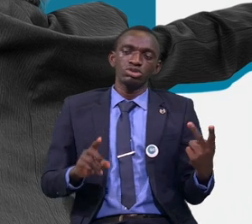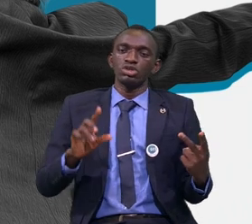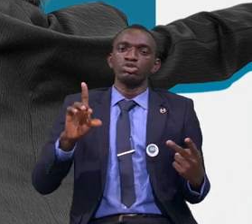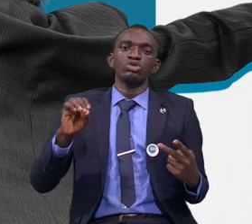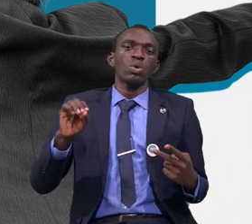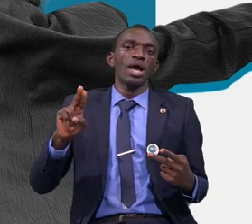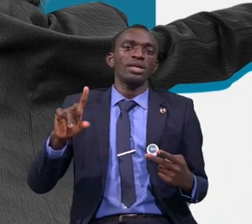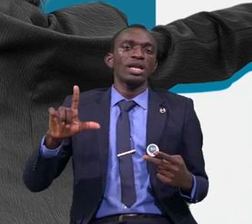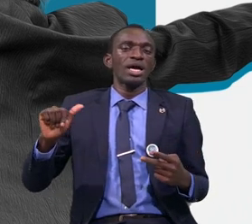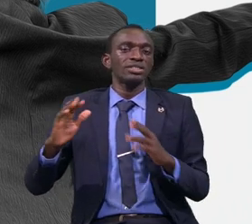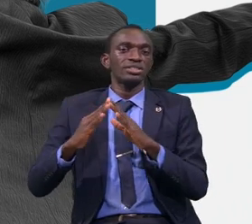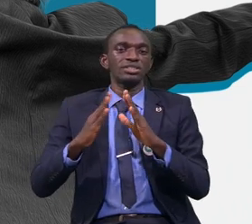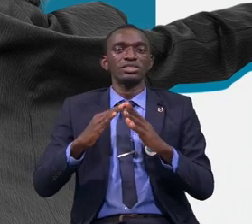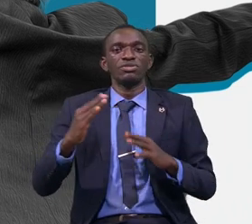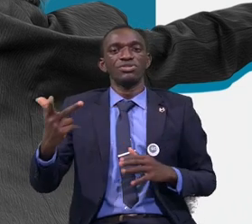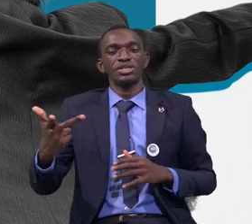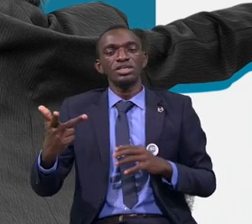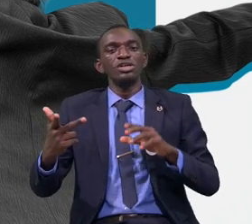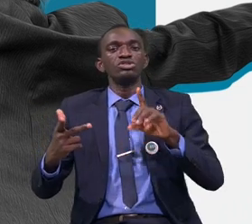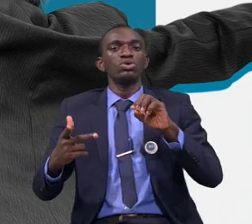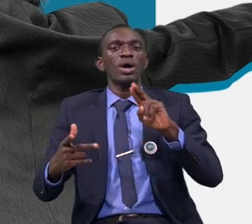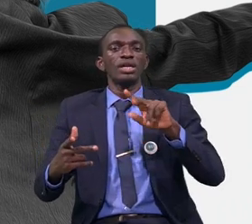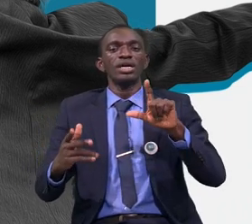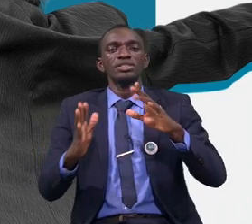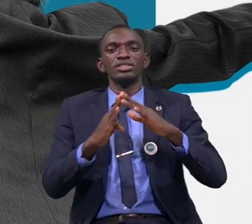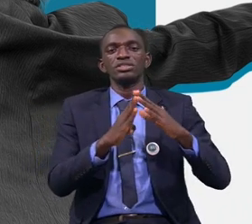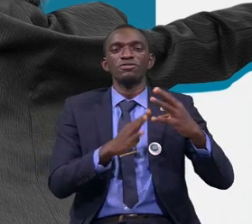3, Douala 4,